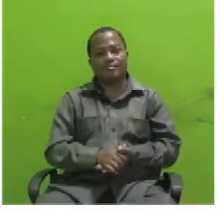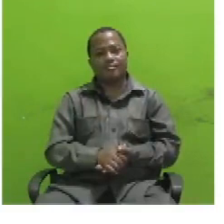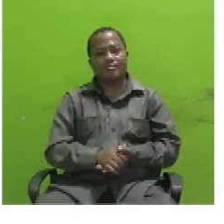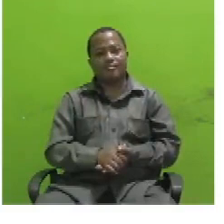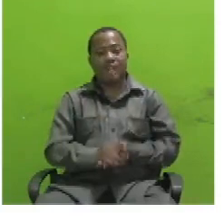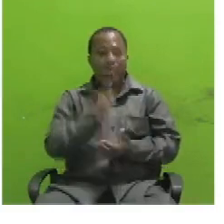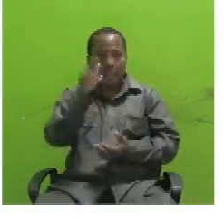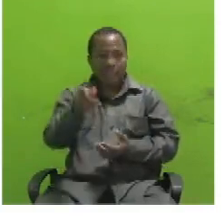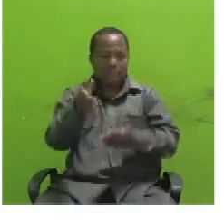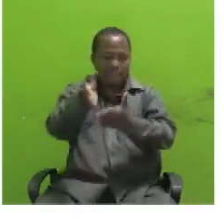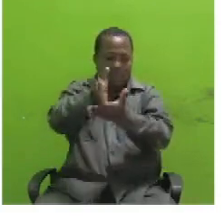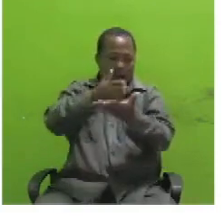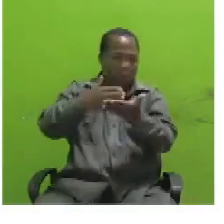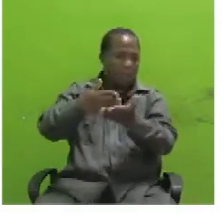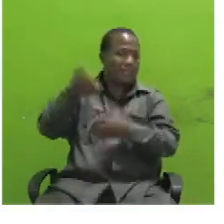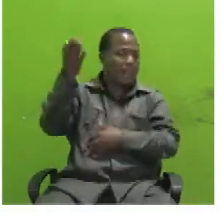It is